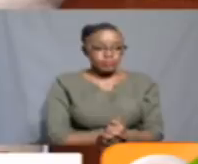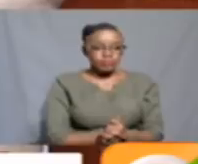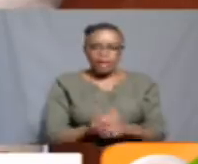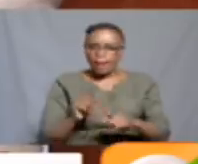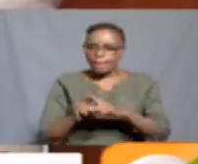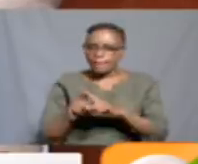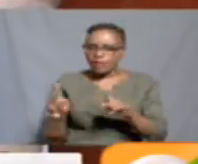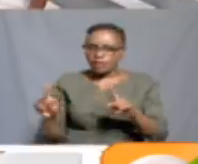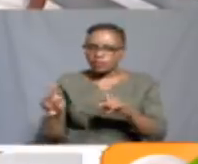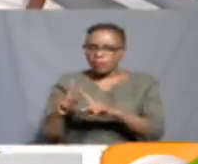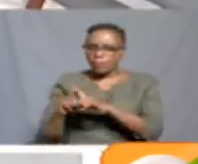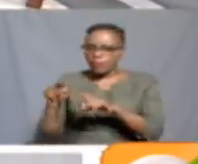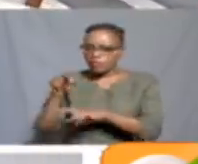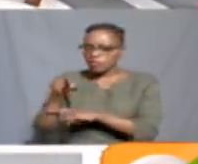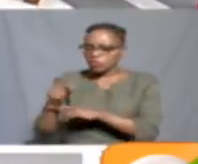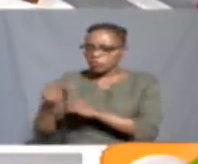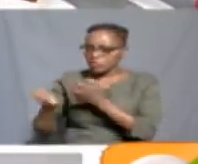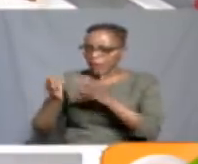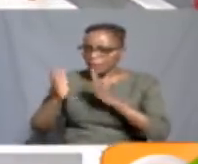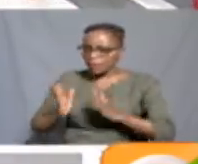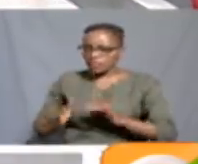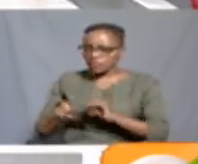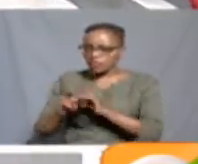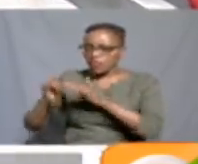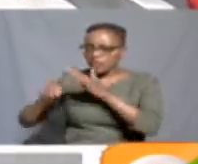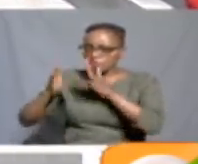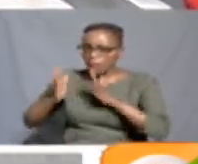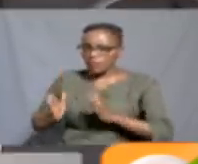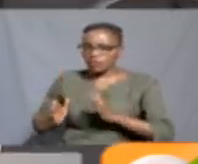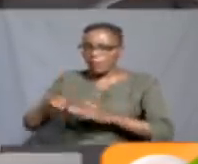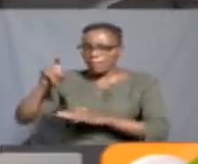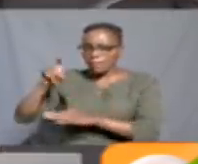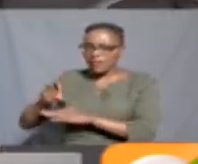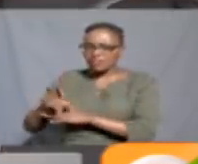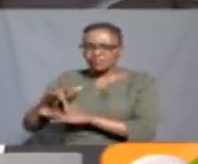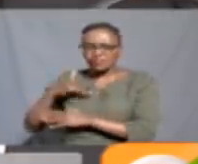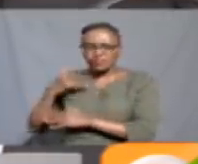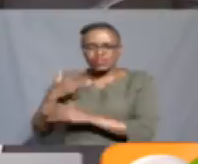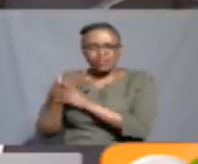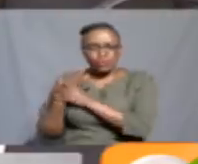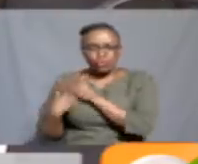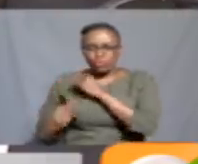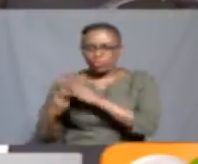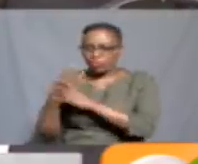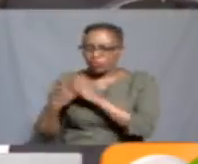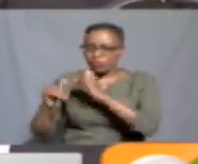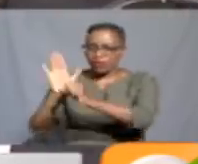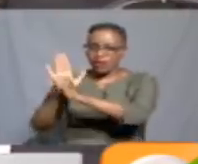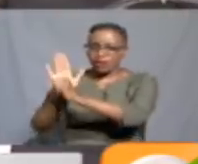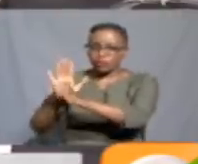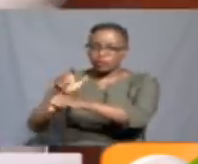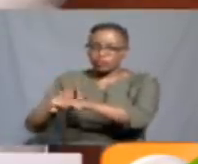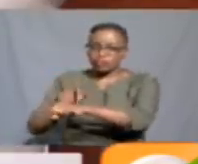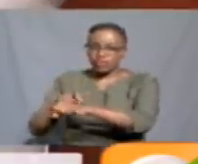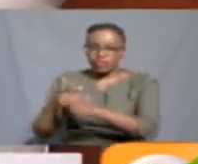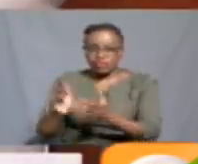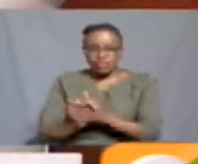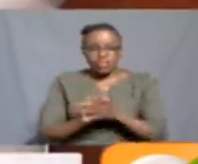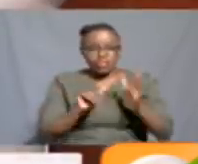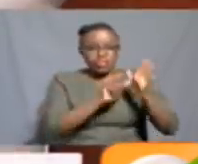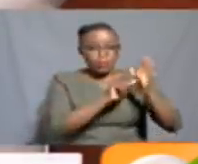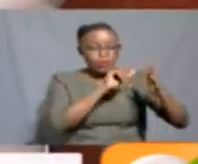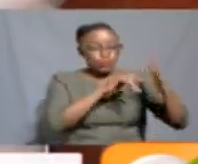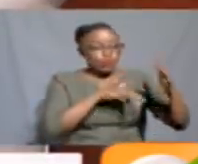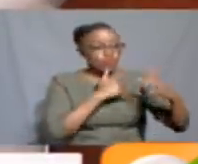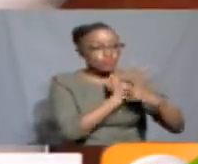But you, as an entrepreneur, as an industrialist, you must get frustrated a lot of the times. Well, the point is that you